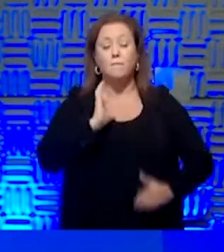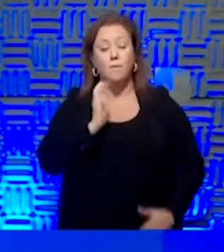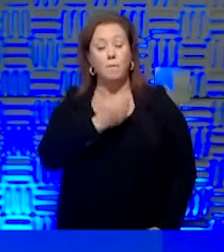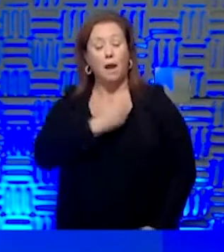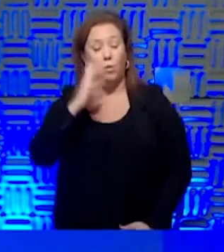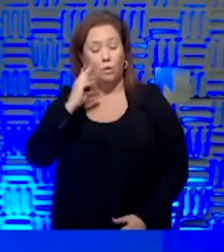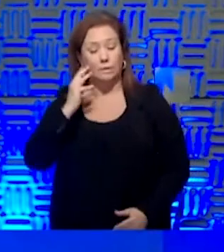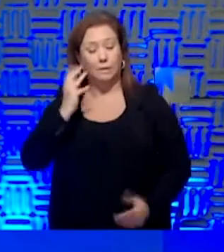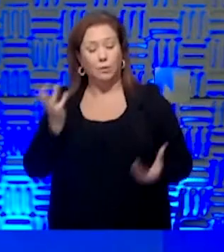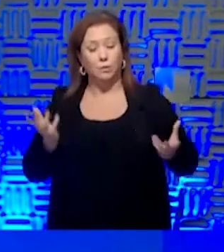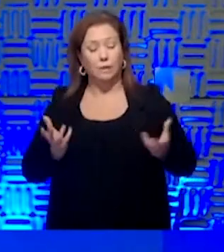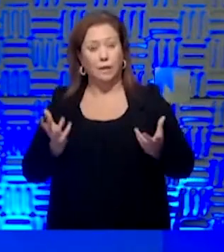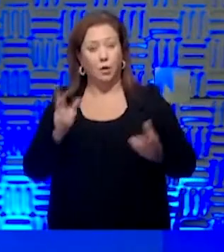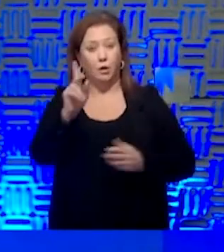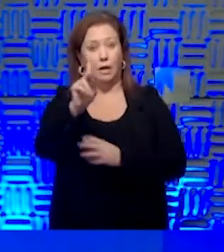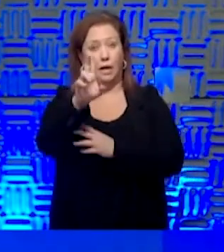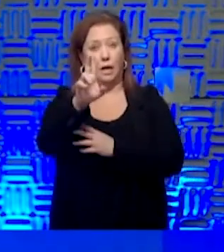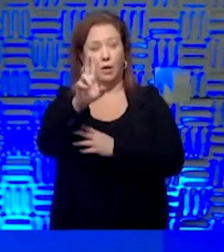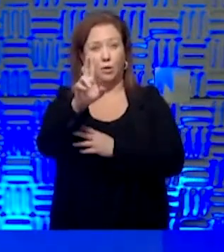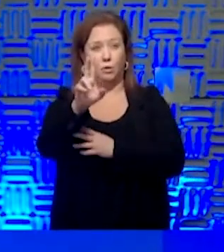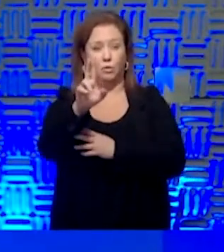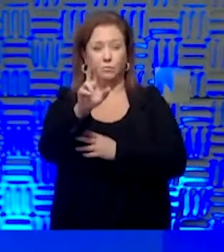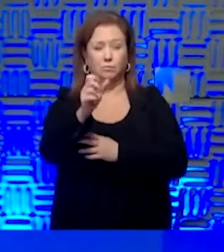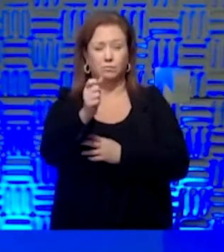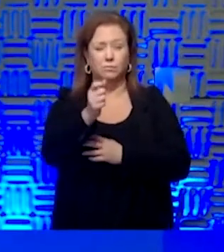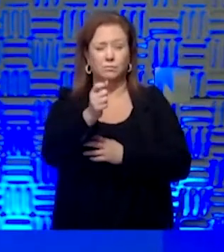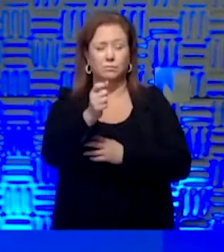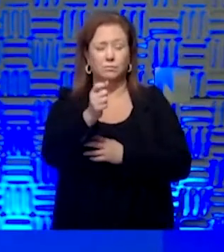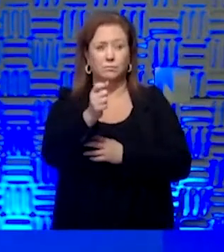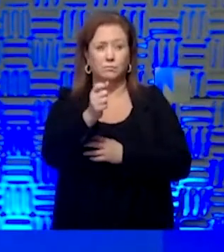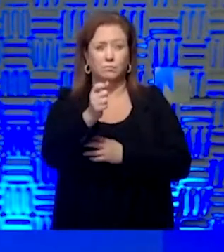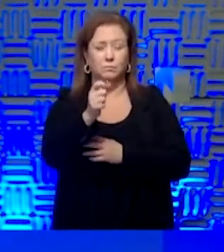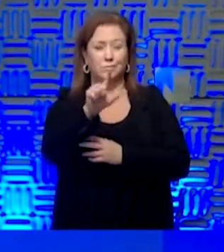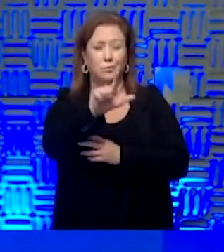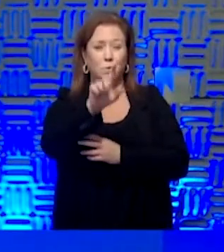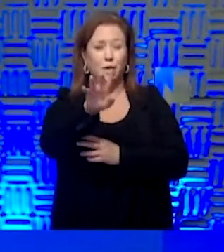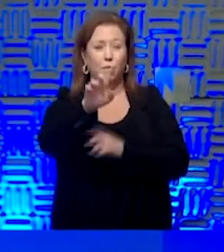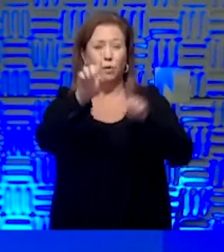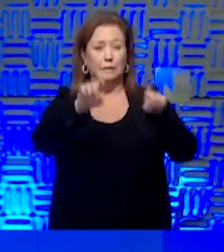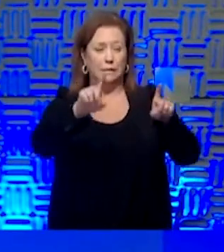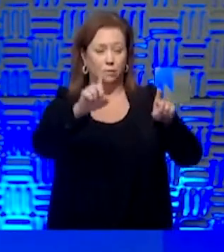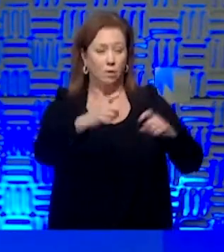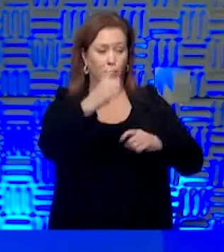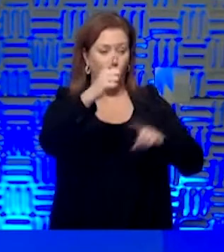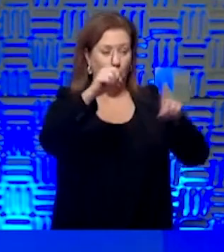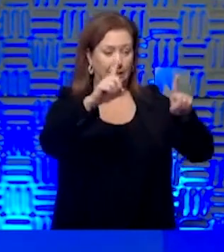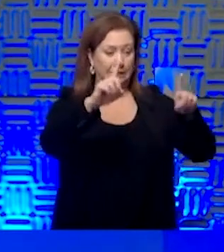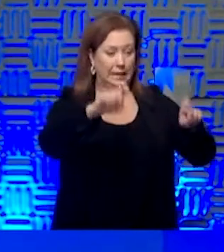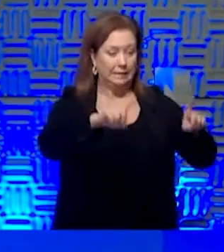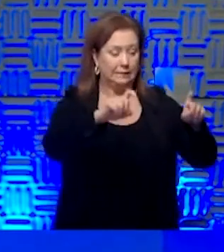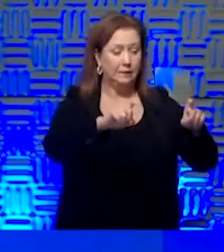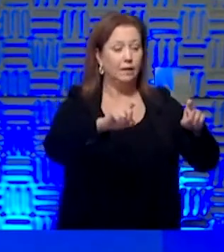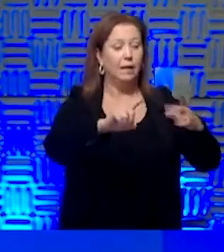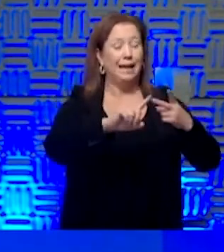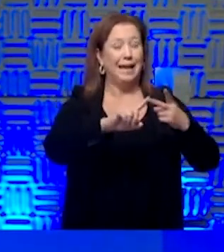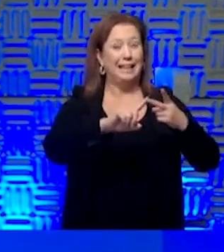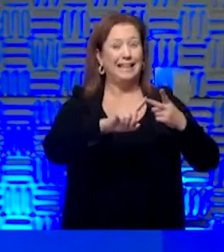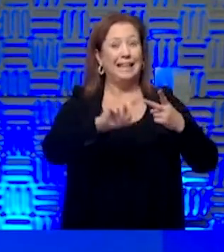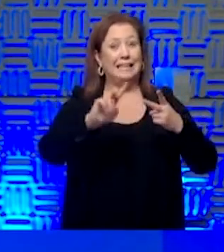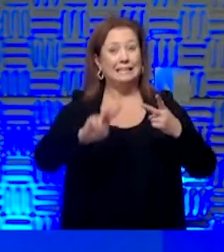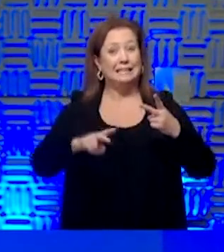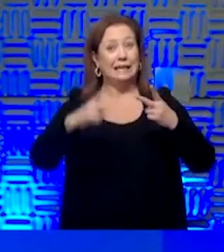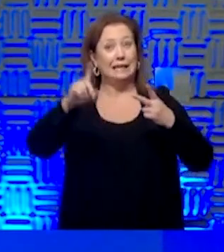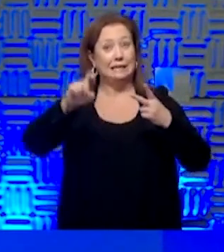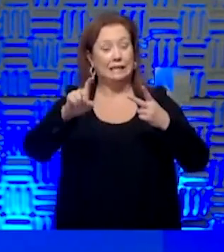experience here, from a few dozen tests where we've run one sample and then run a second sample on the same patient a little